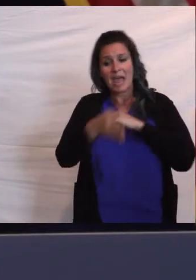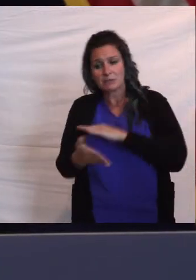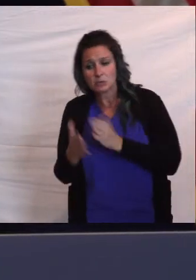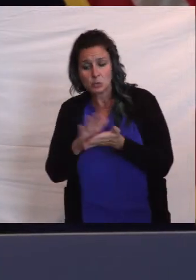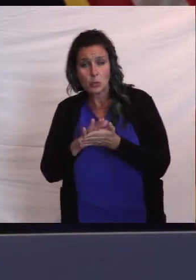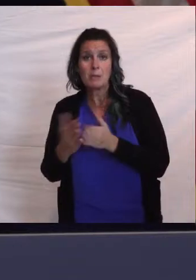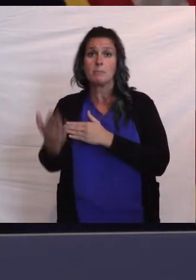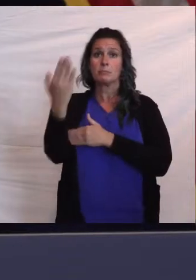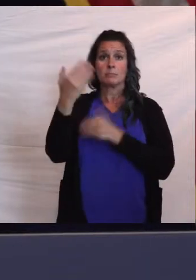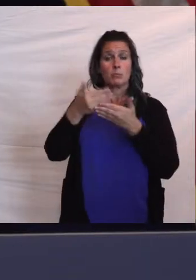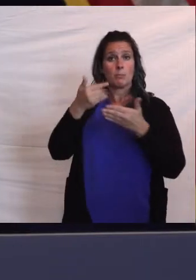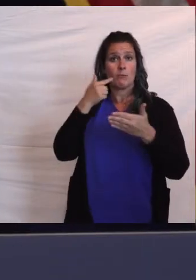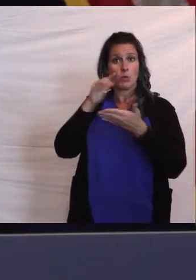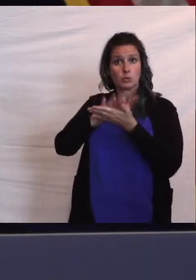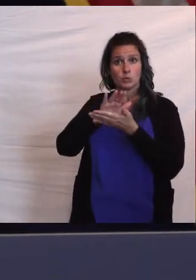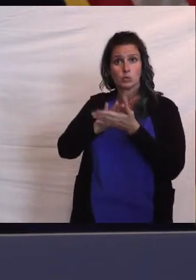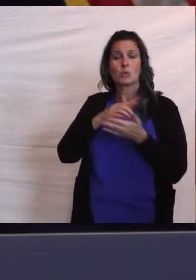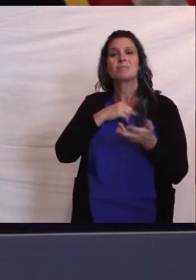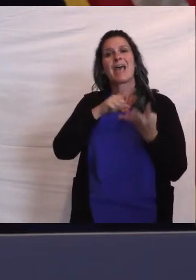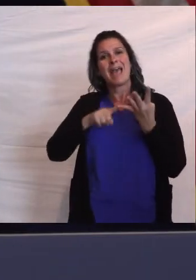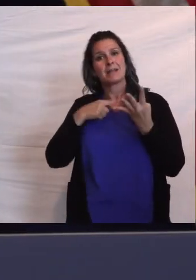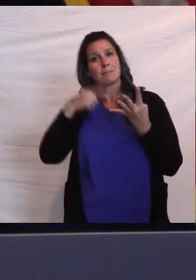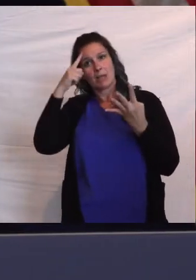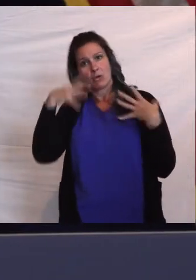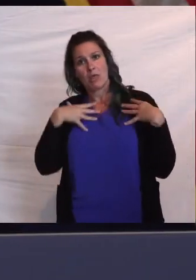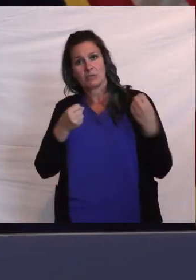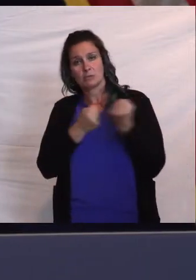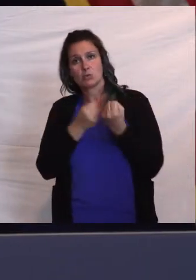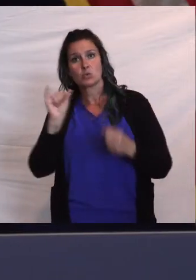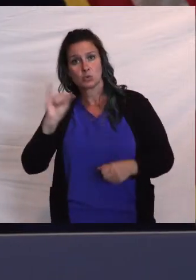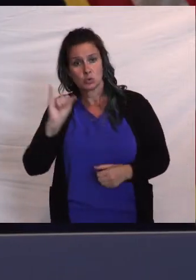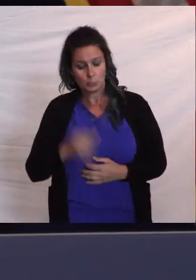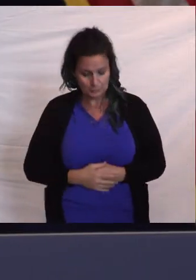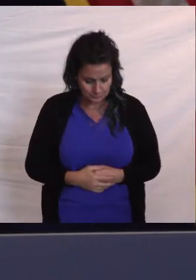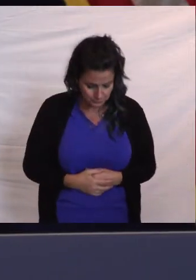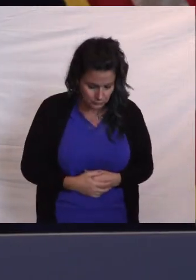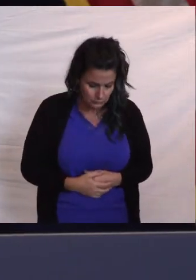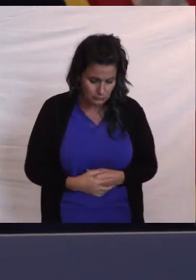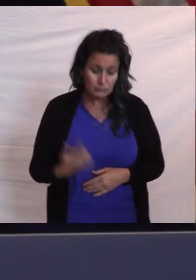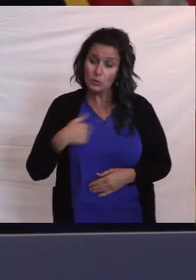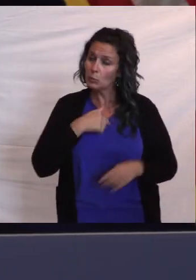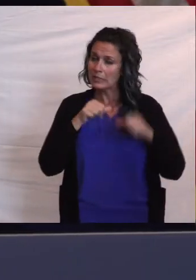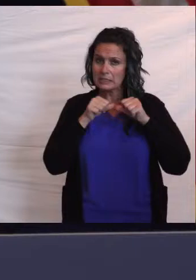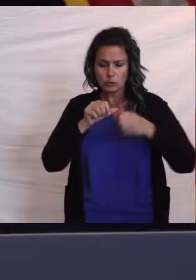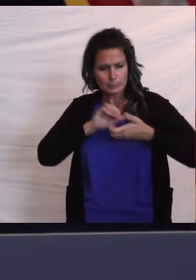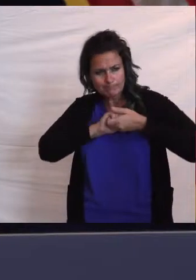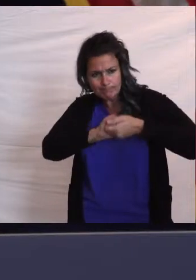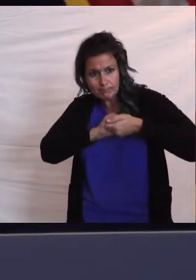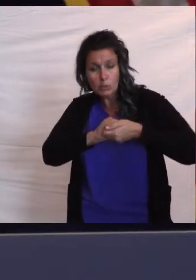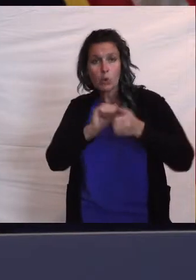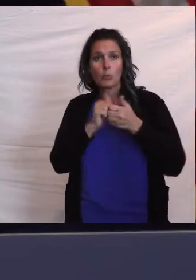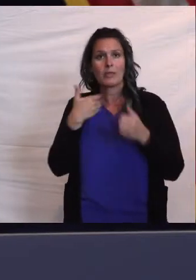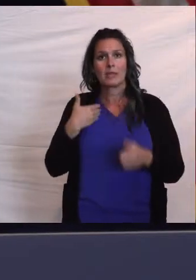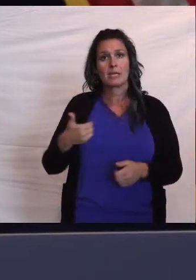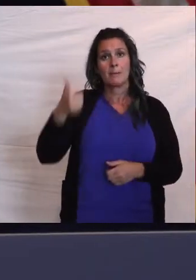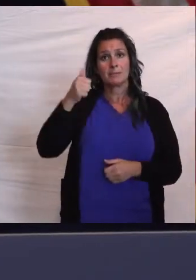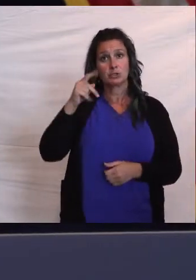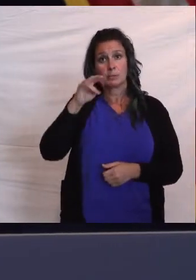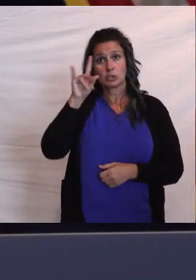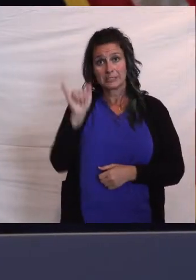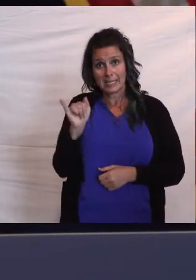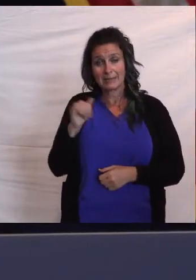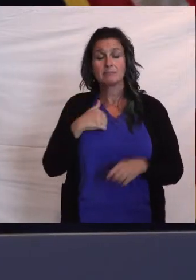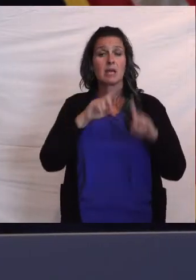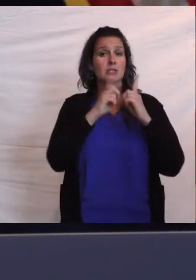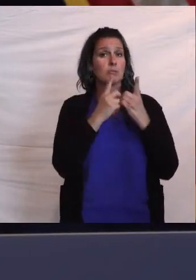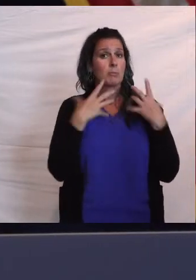hours, and mental health supports. We continue to work closely with Commissioner Persichilli and the